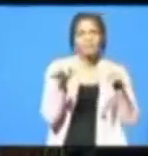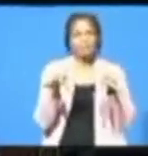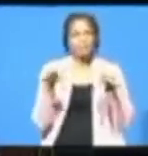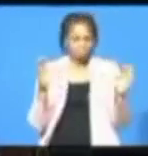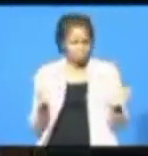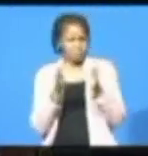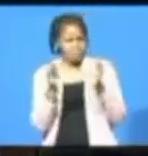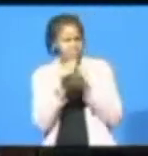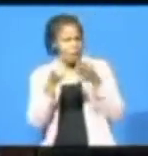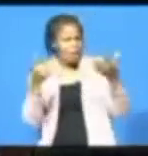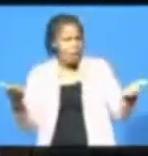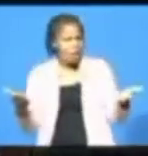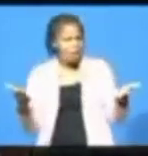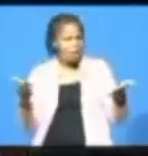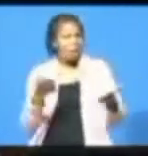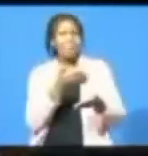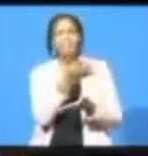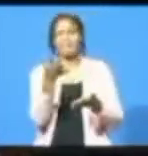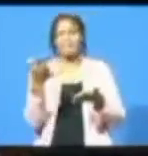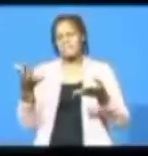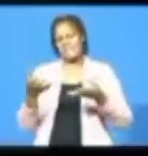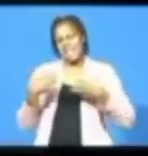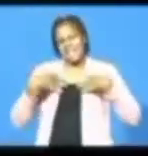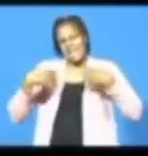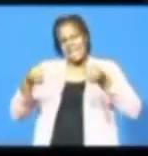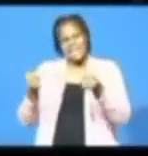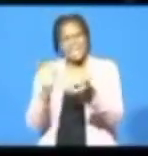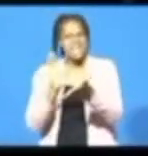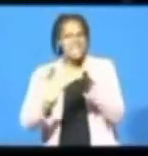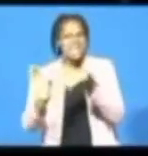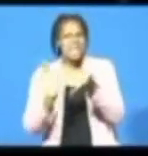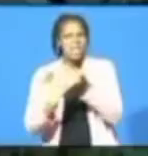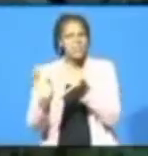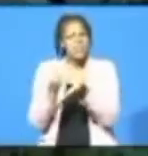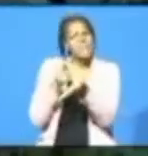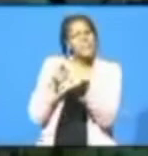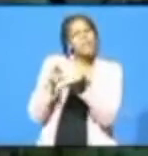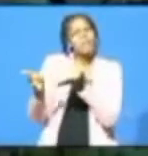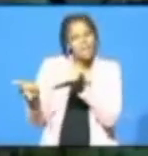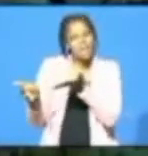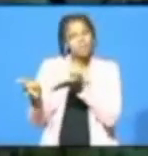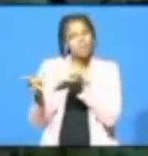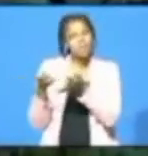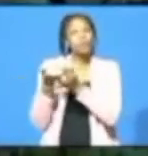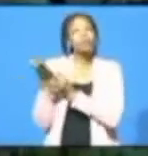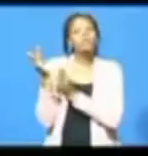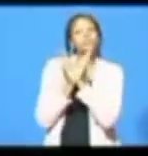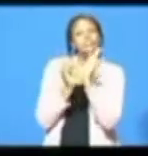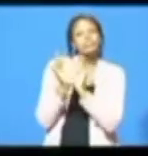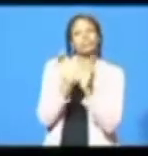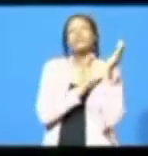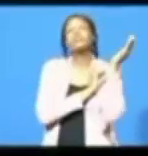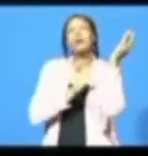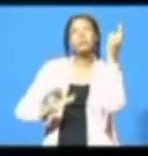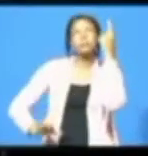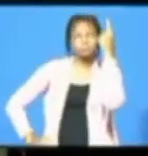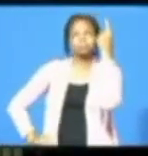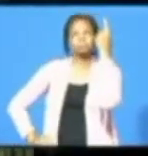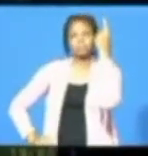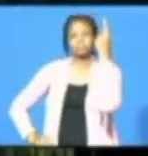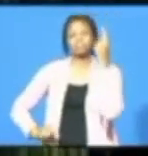healing, there is cleansing, there is purification in Jesus Christ.